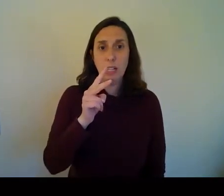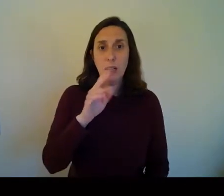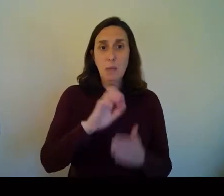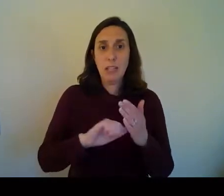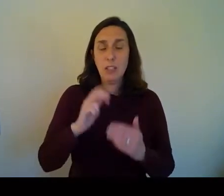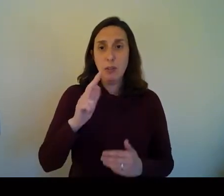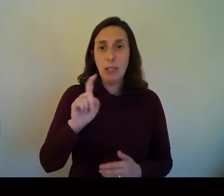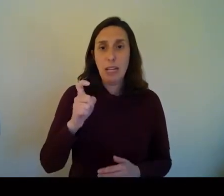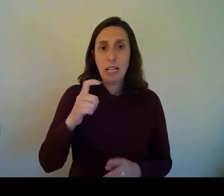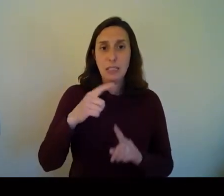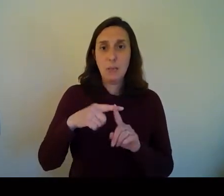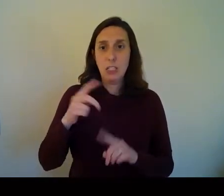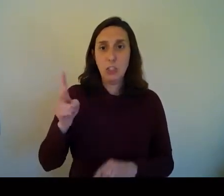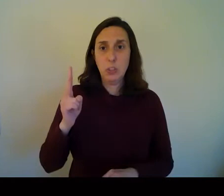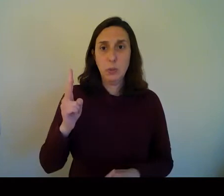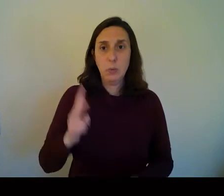3x plus 2.